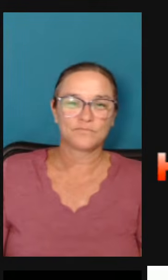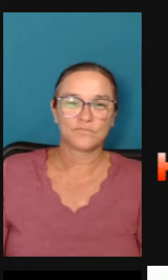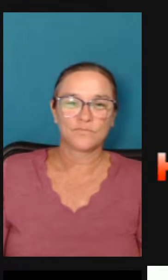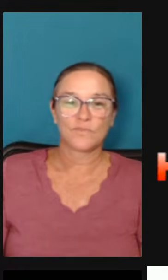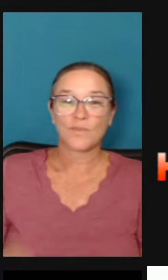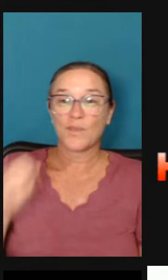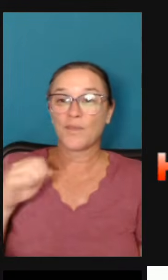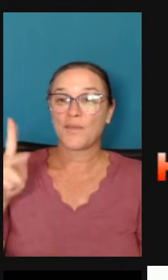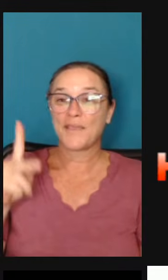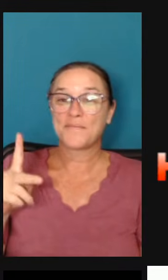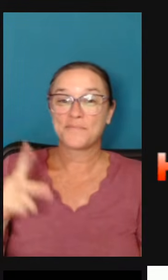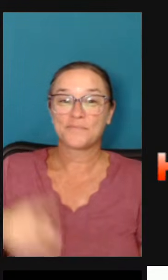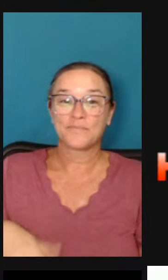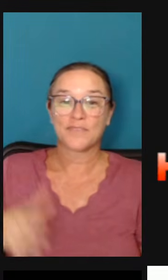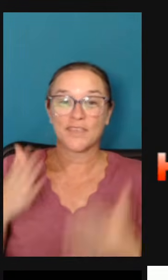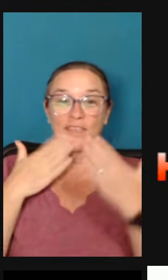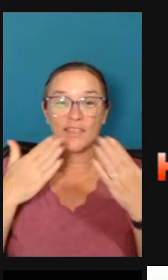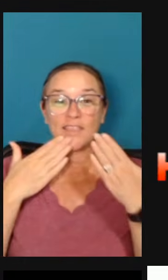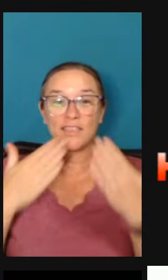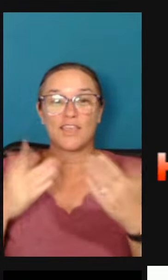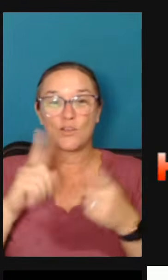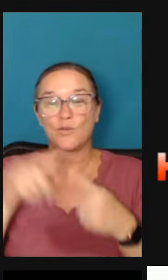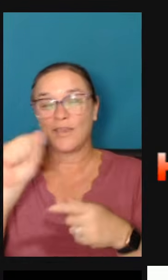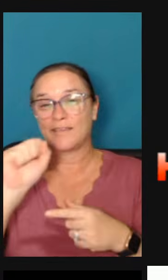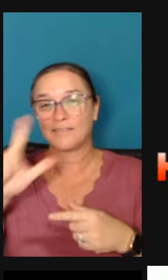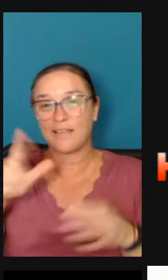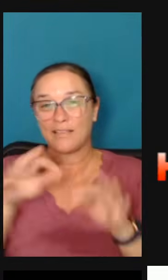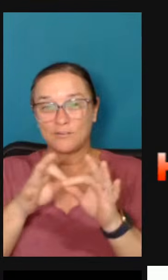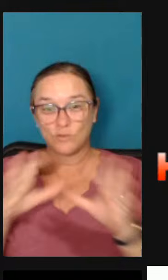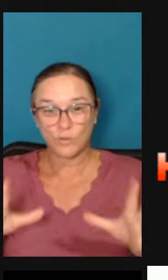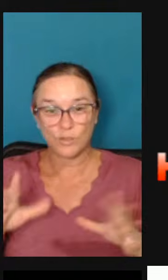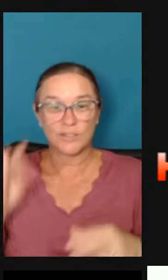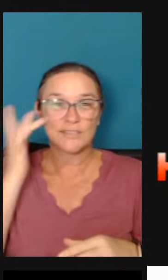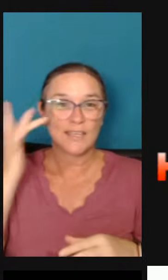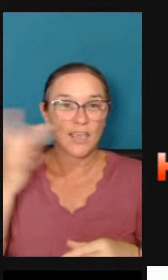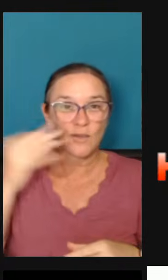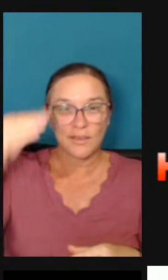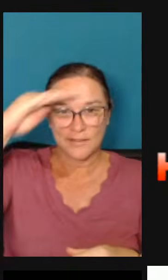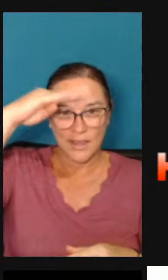right. So mahalo to our ASL interpreters, Carrie and Dano,